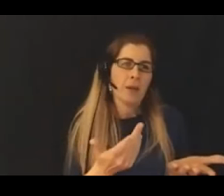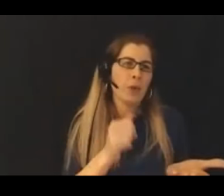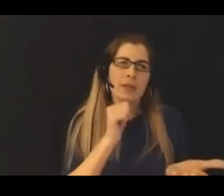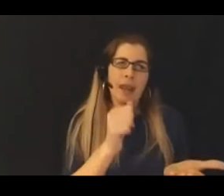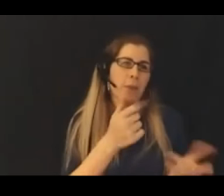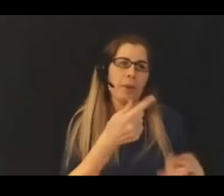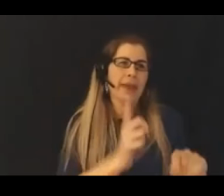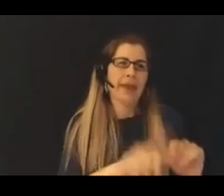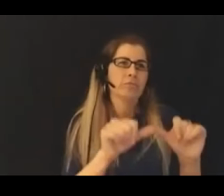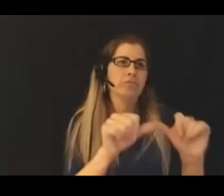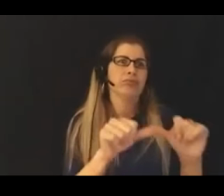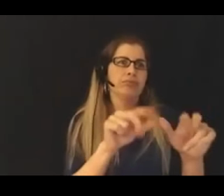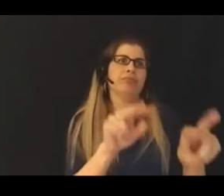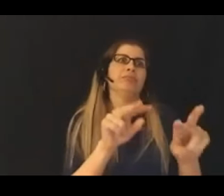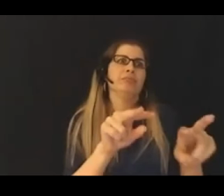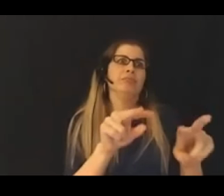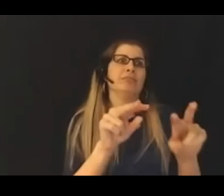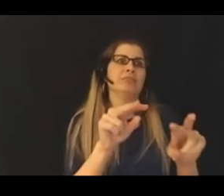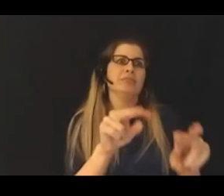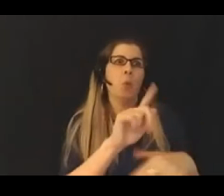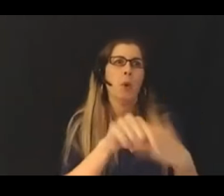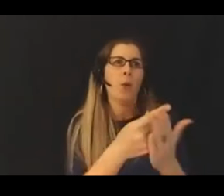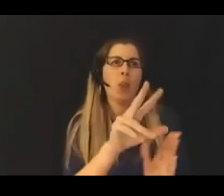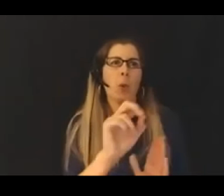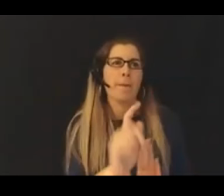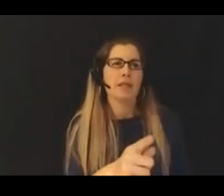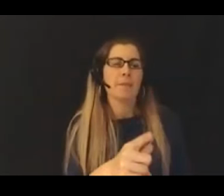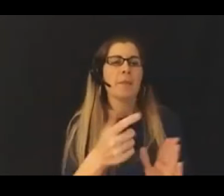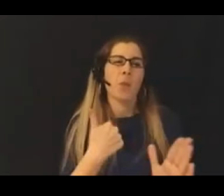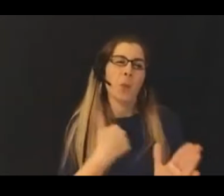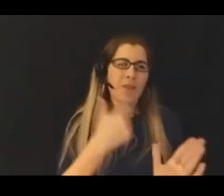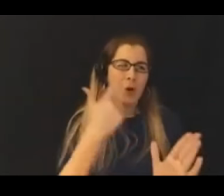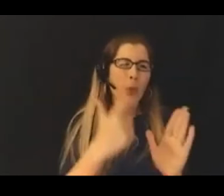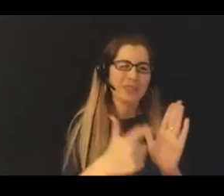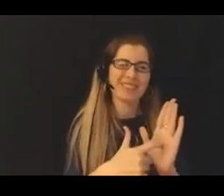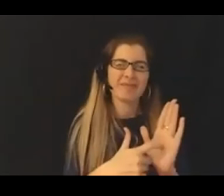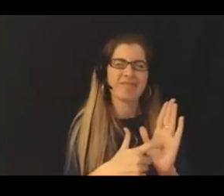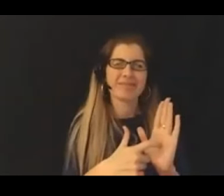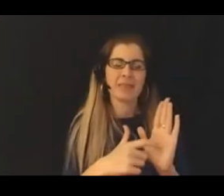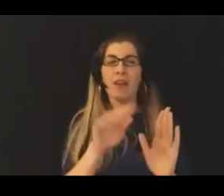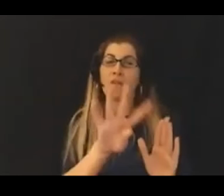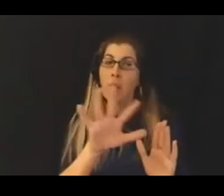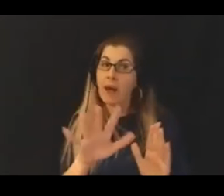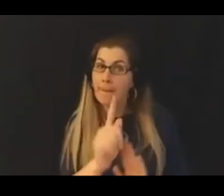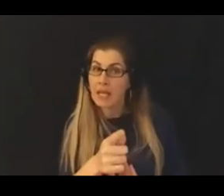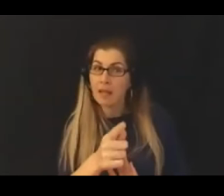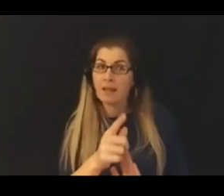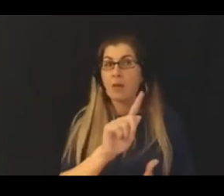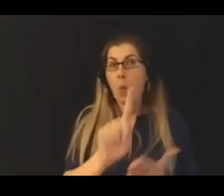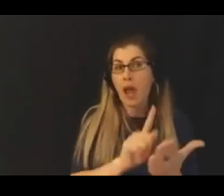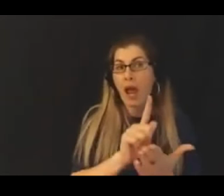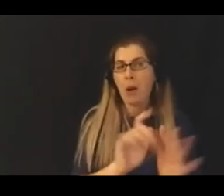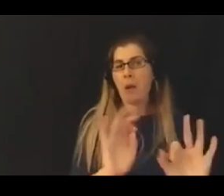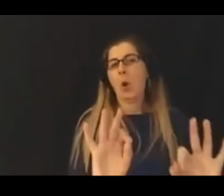knowing that these, we've sort of just found through trial and error that it seems like that sort of 45 minutes to an hour is